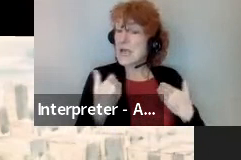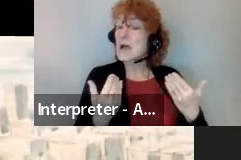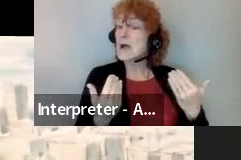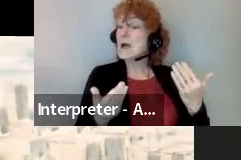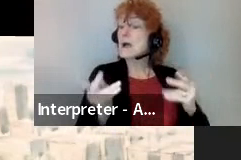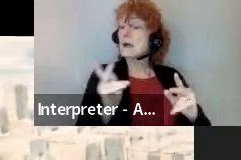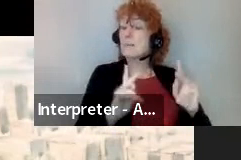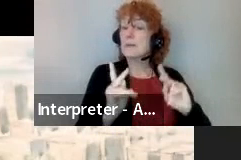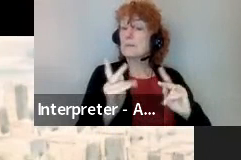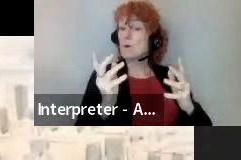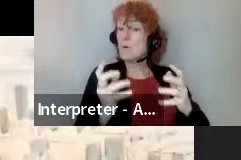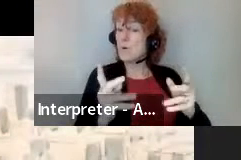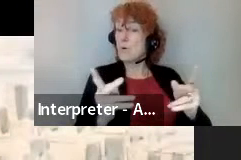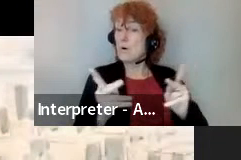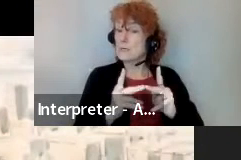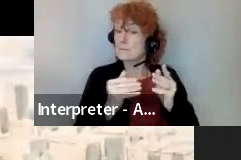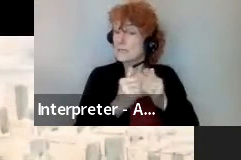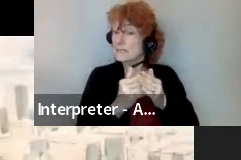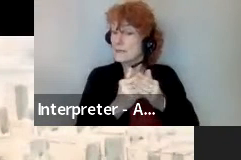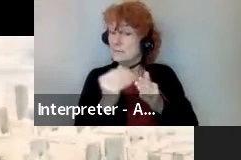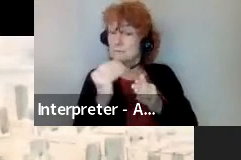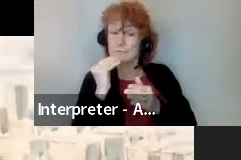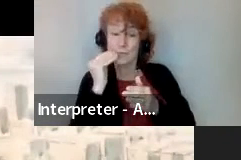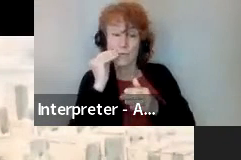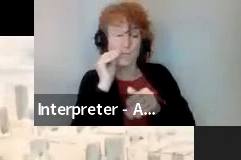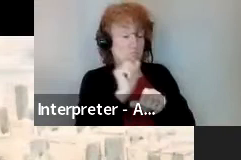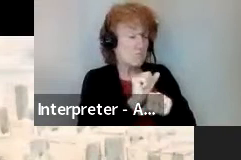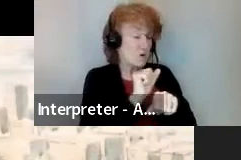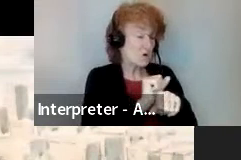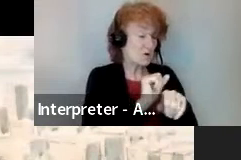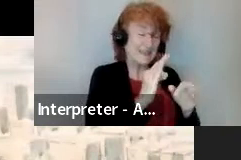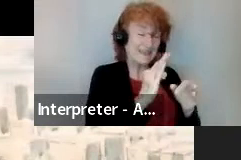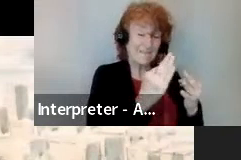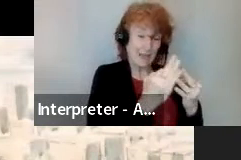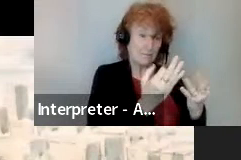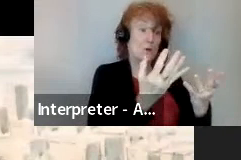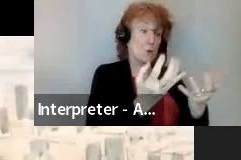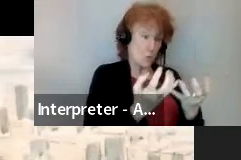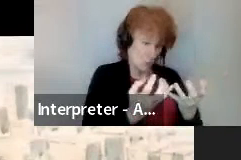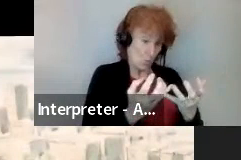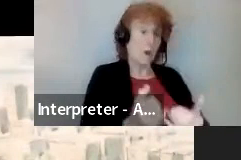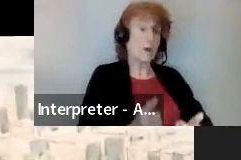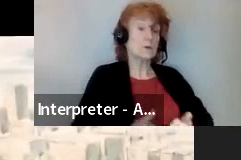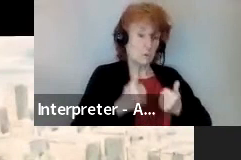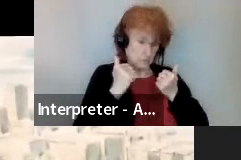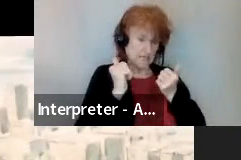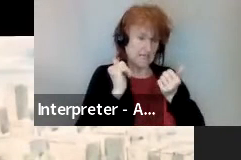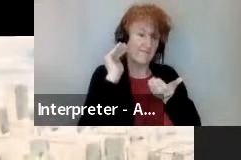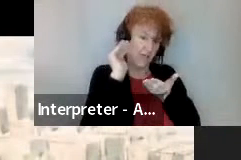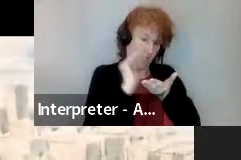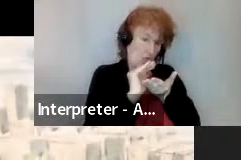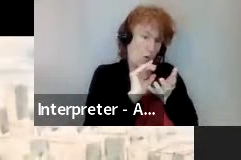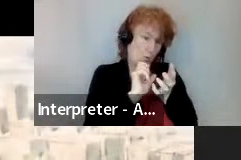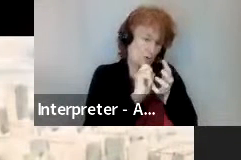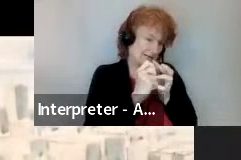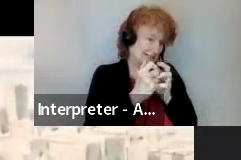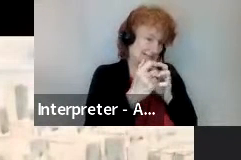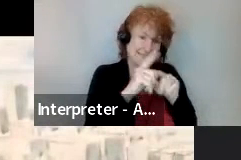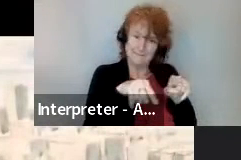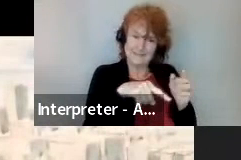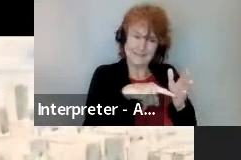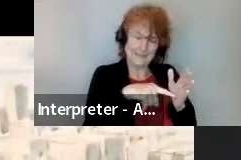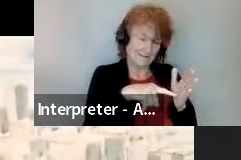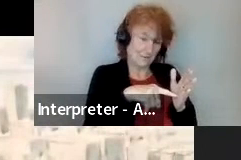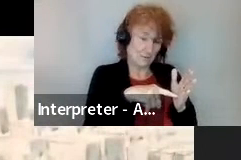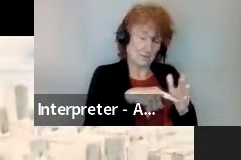or working families who want to settle down in our low-density neighborhoods but currently can't afford to. These buildings are more affordable to build than taller apartment